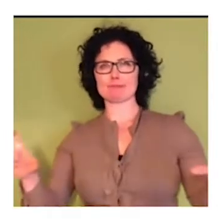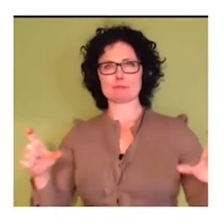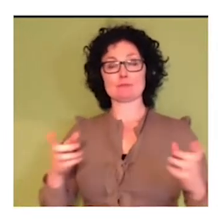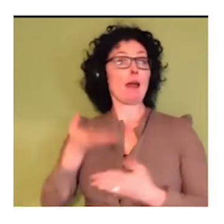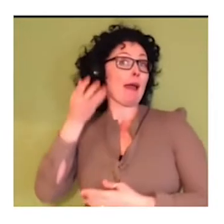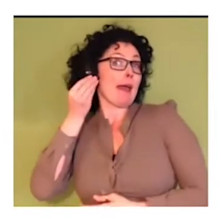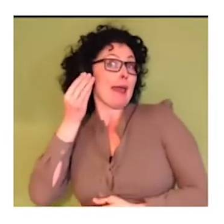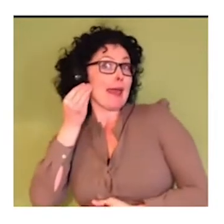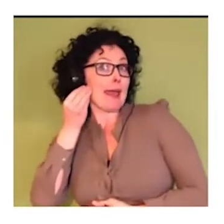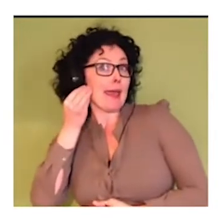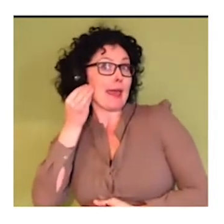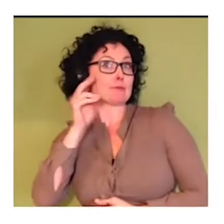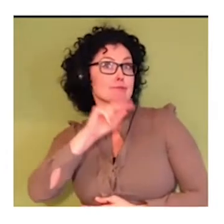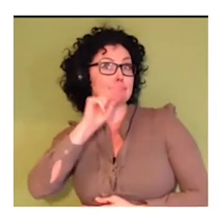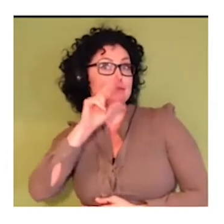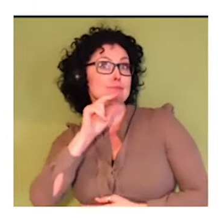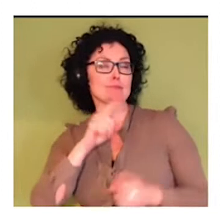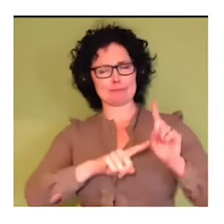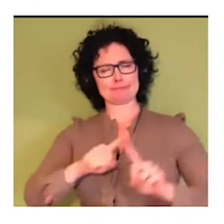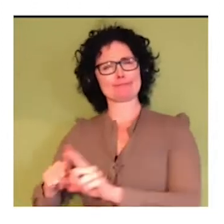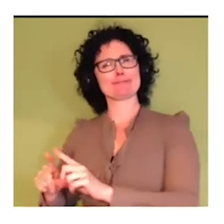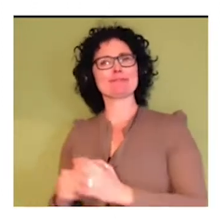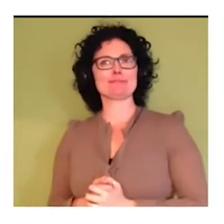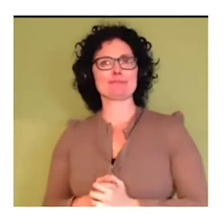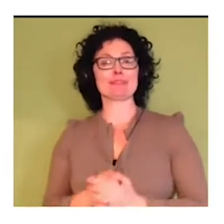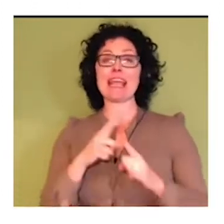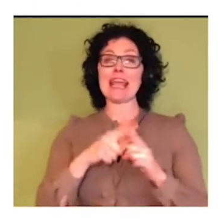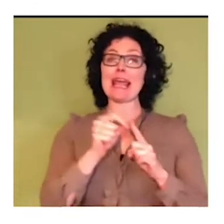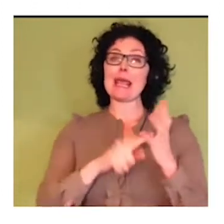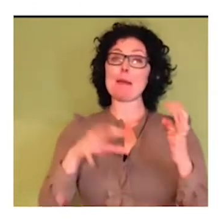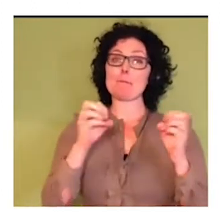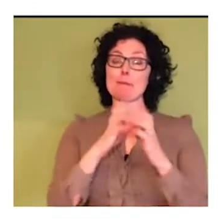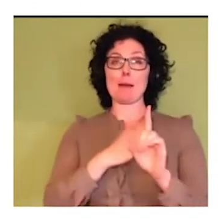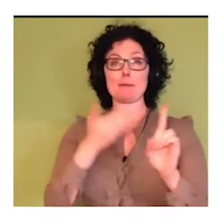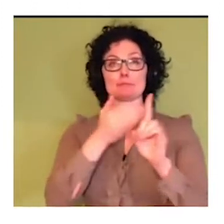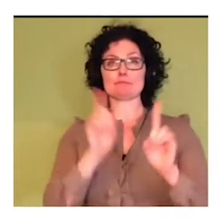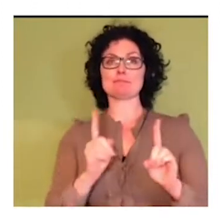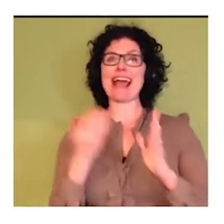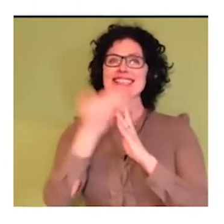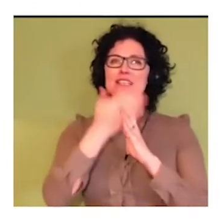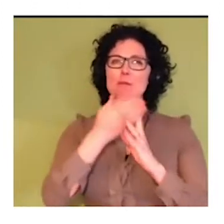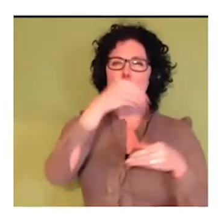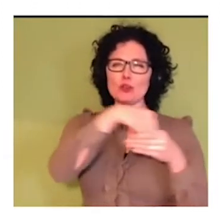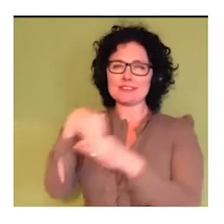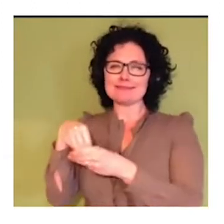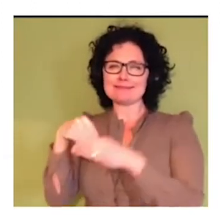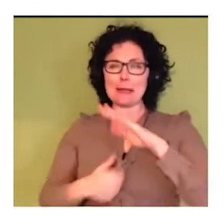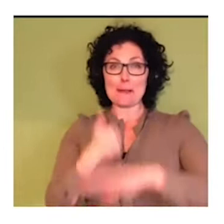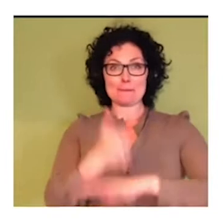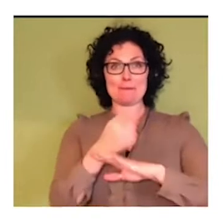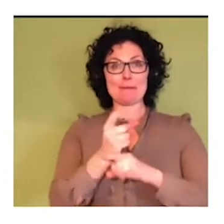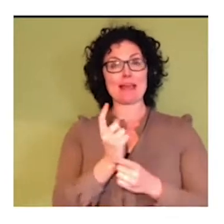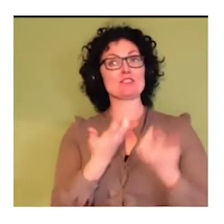them. And EPUB is for accessible content. EPUB's based on the technologies of the open